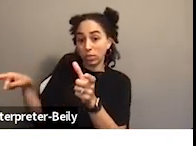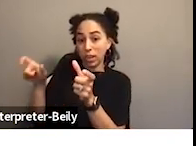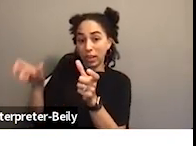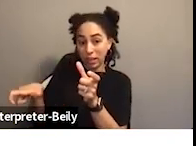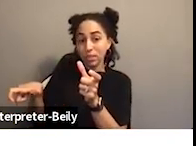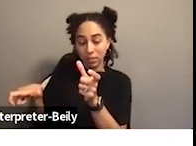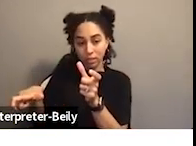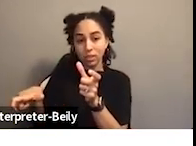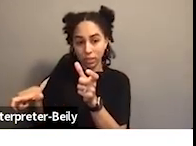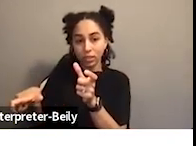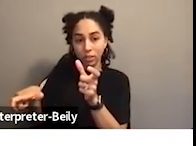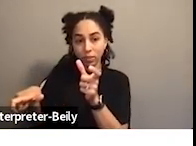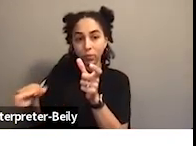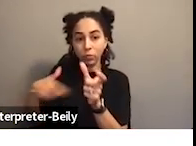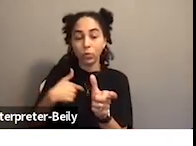able to